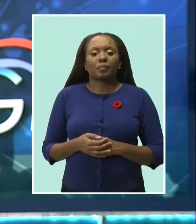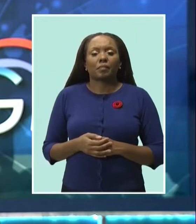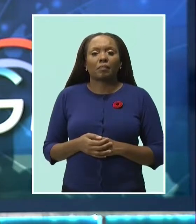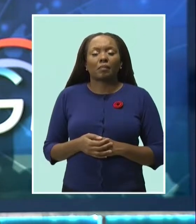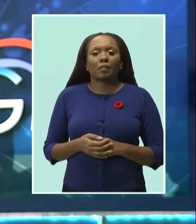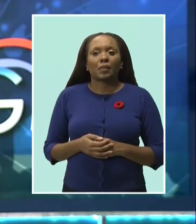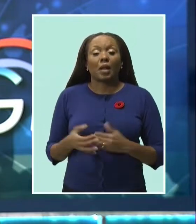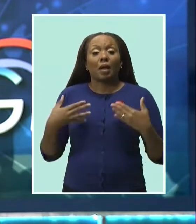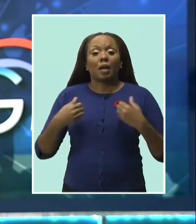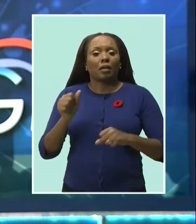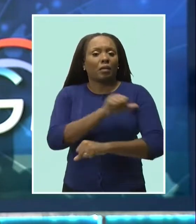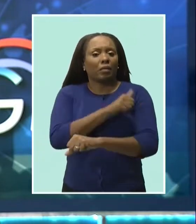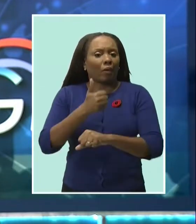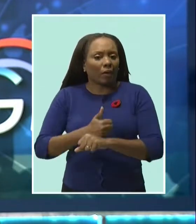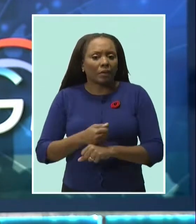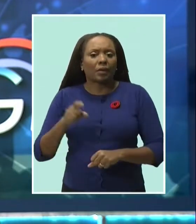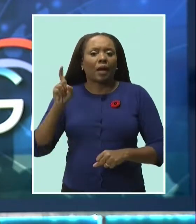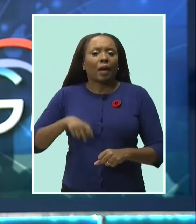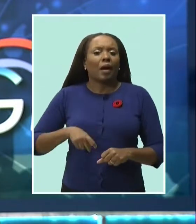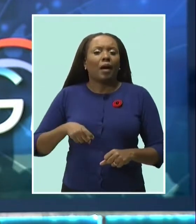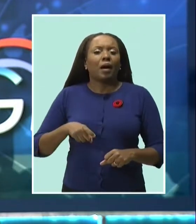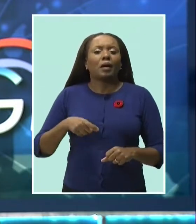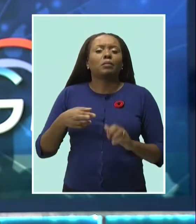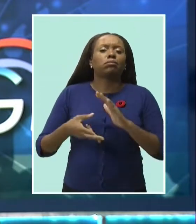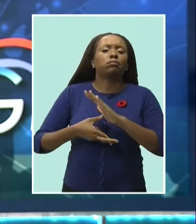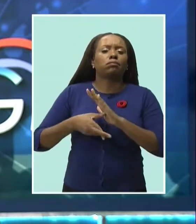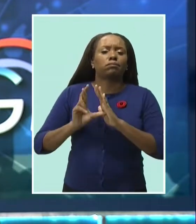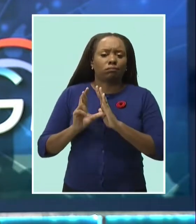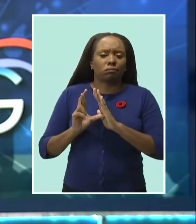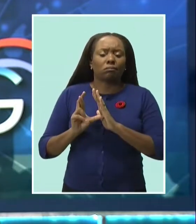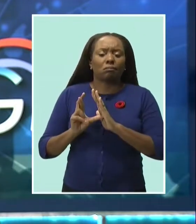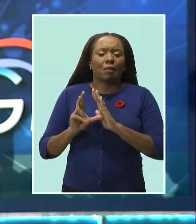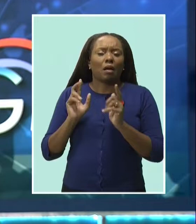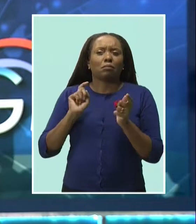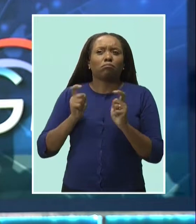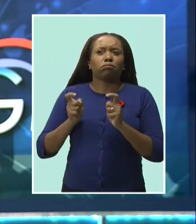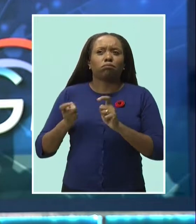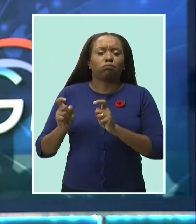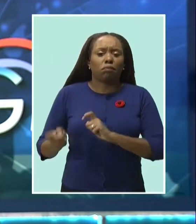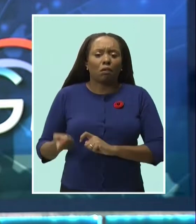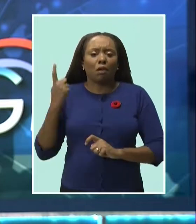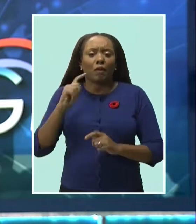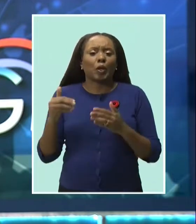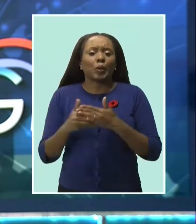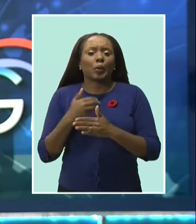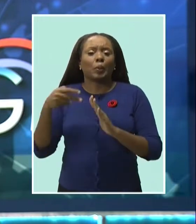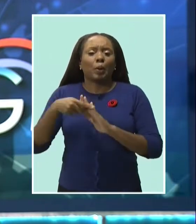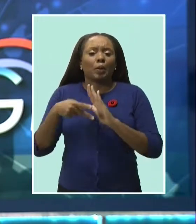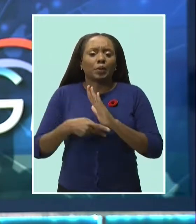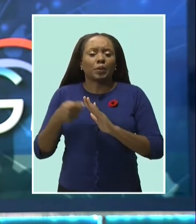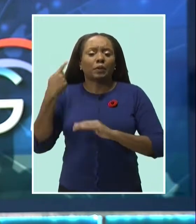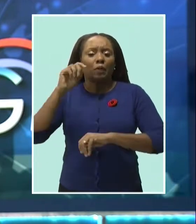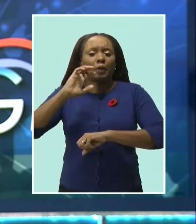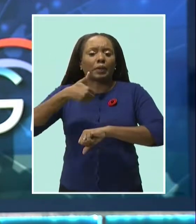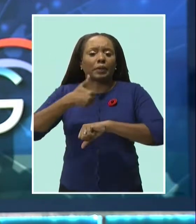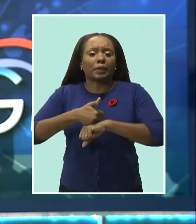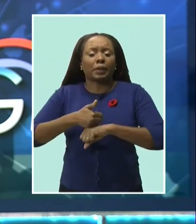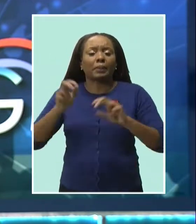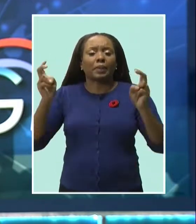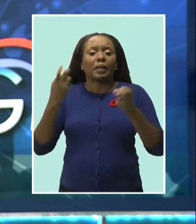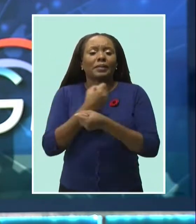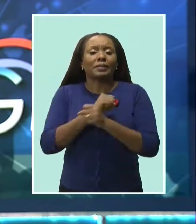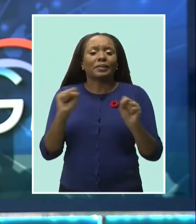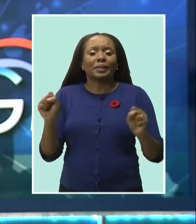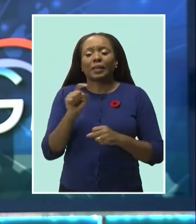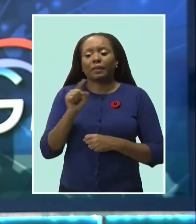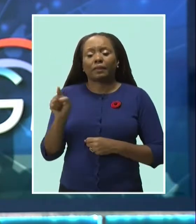Health officials may be headed back to the drawing board to review and make changes to the policy governing the establishment of safe zones in